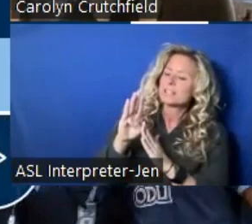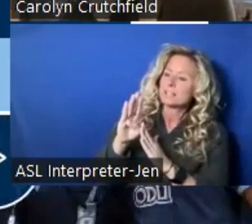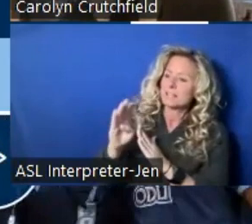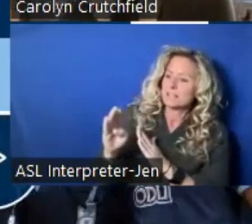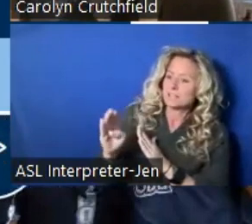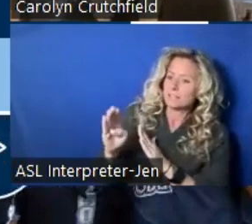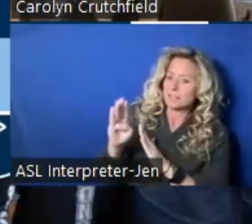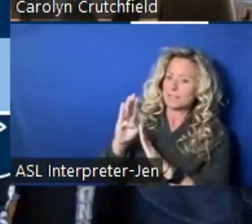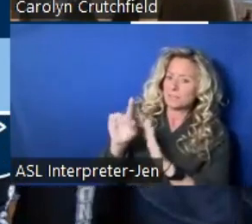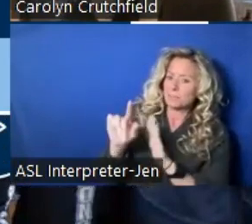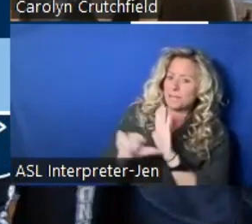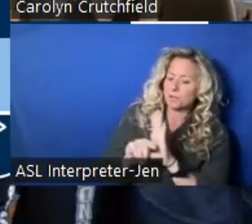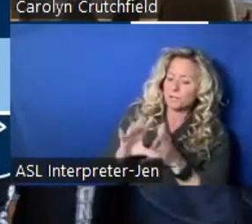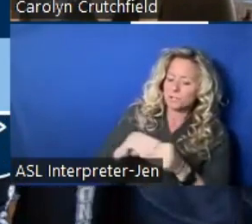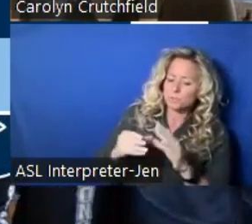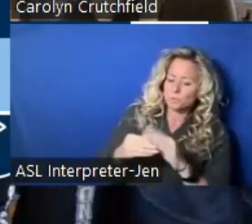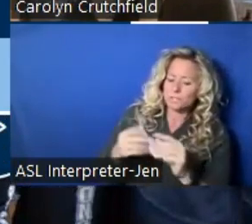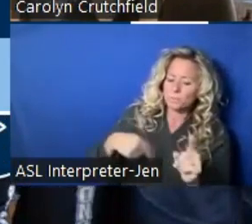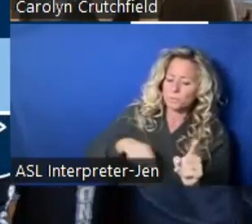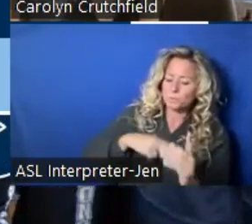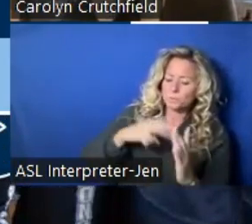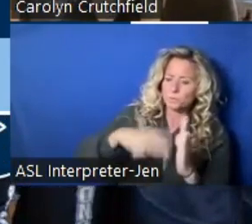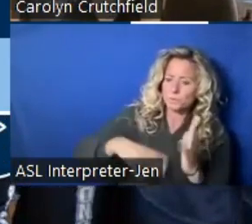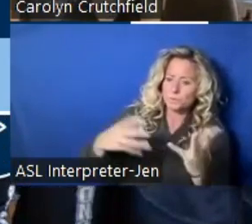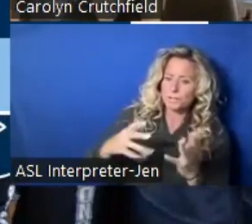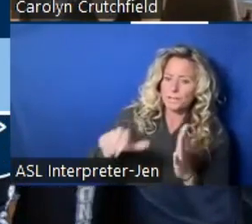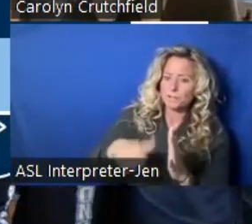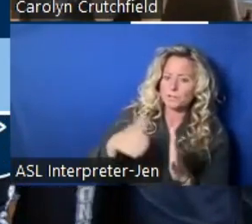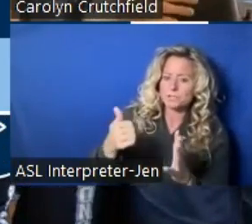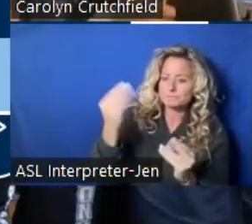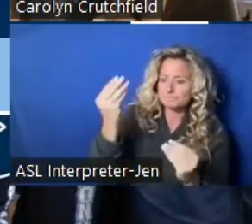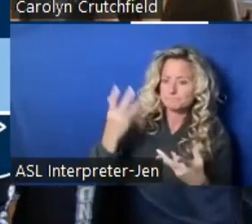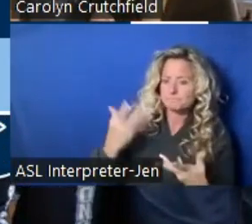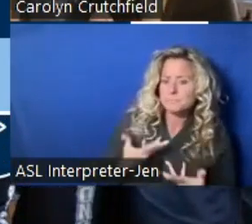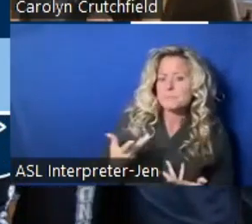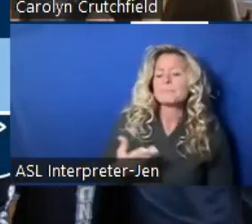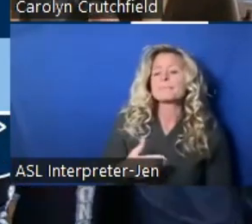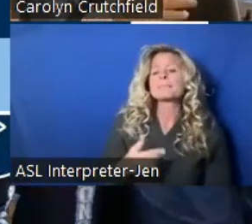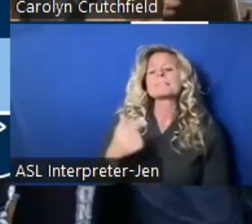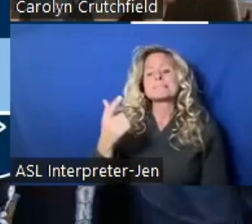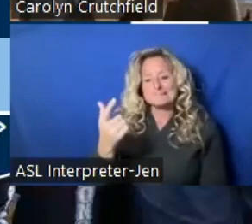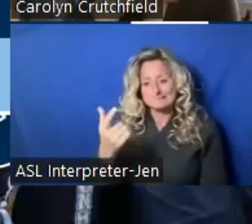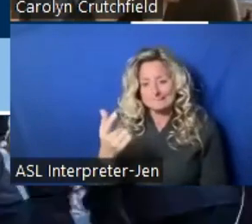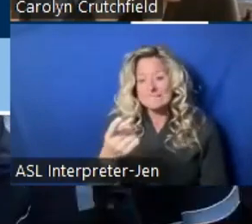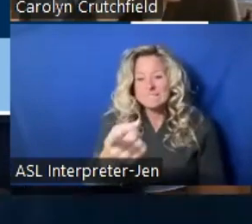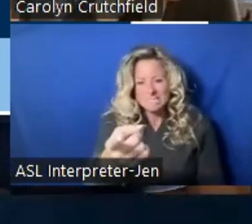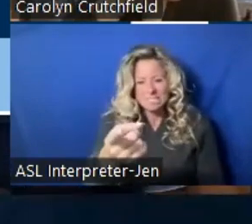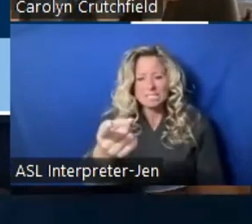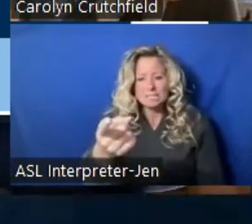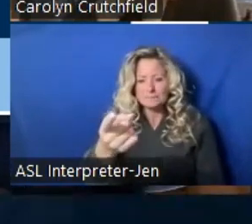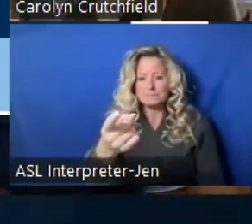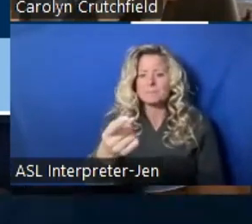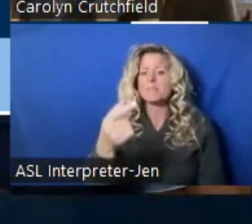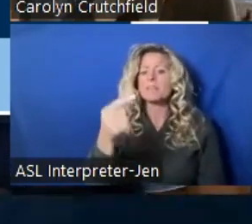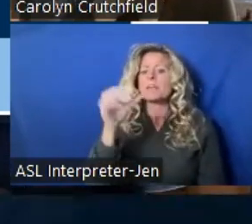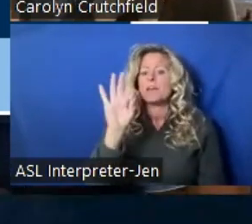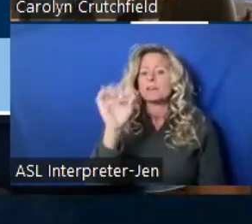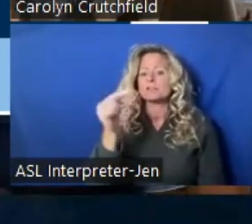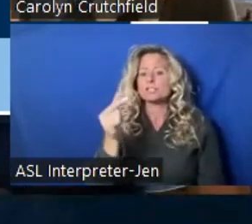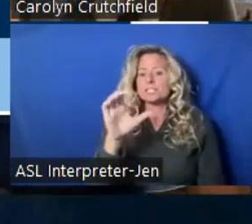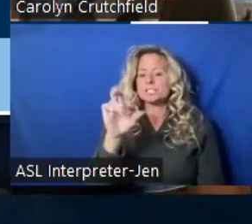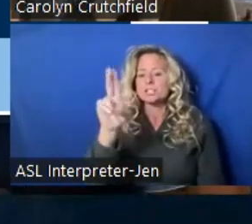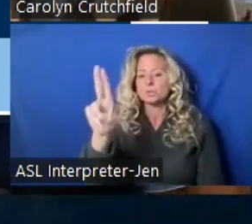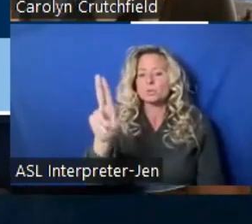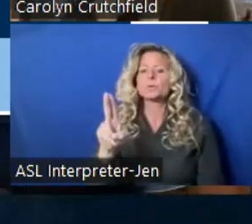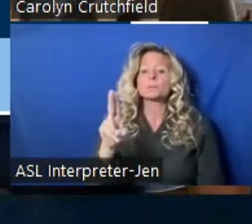would read on yeah. the front end. Like what else comes to mind? Um, You so know, Florida Gulf Coast, that's a really great team. They beat us at